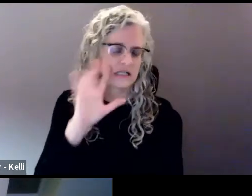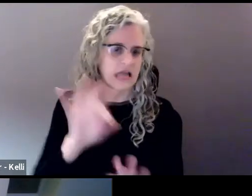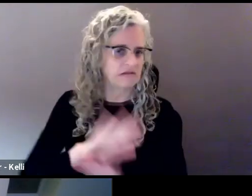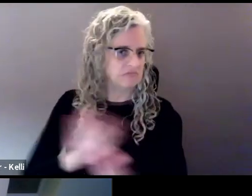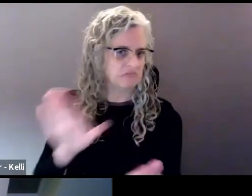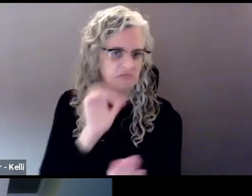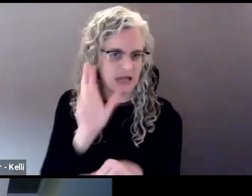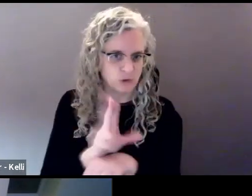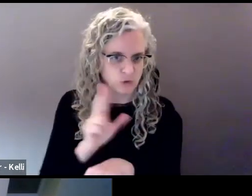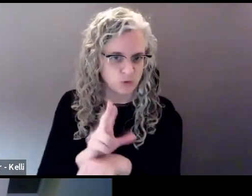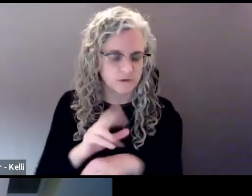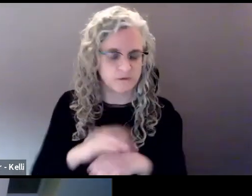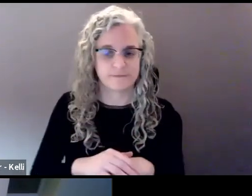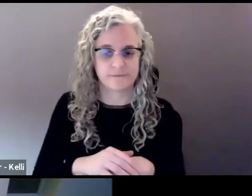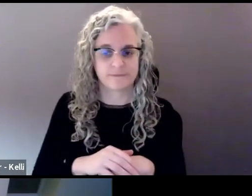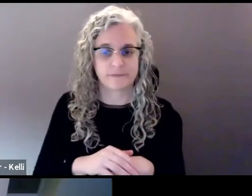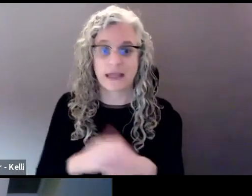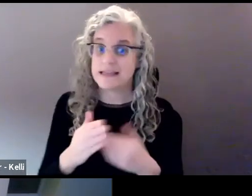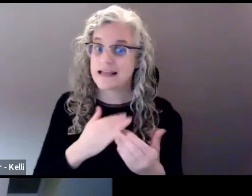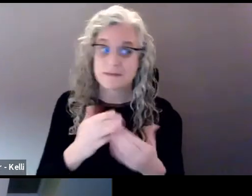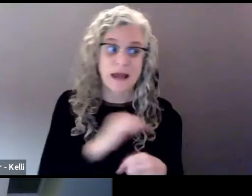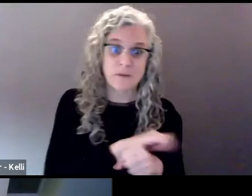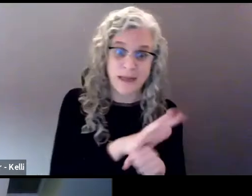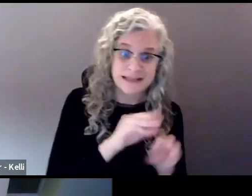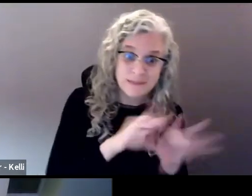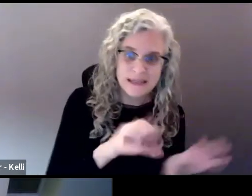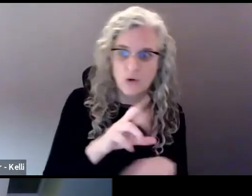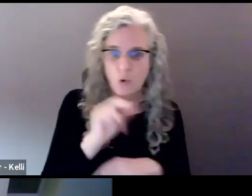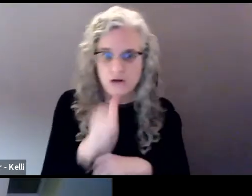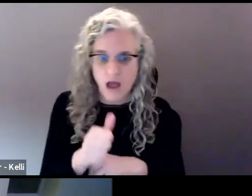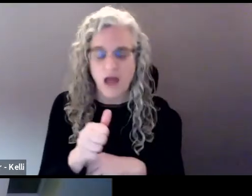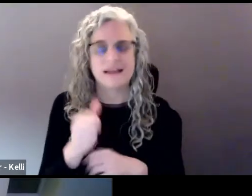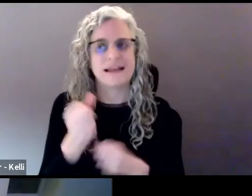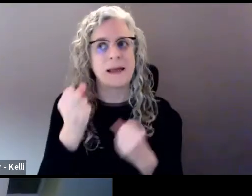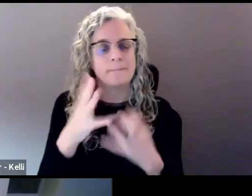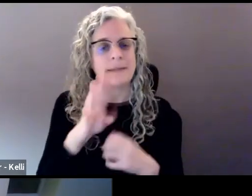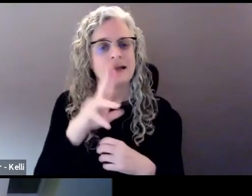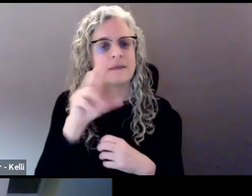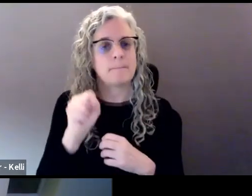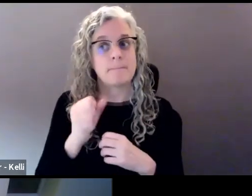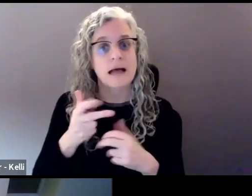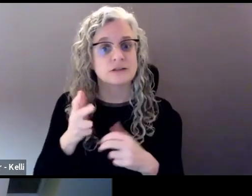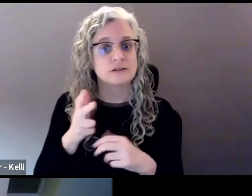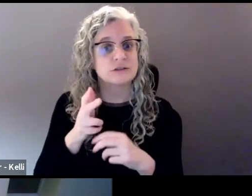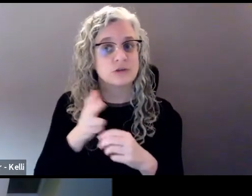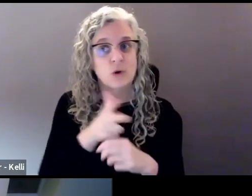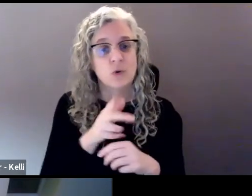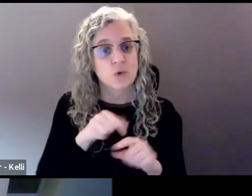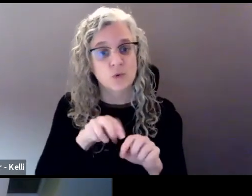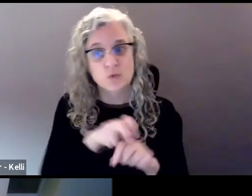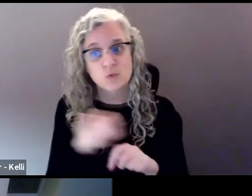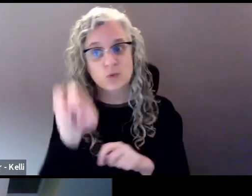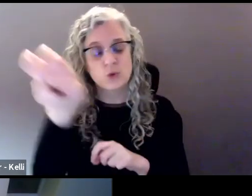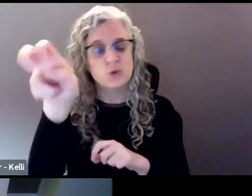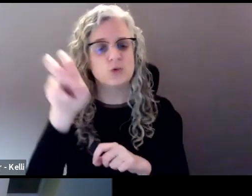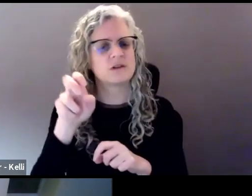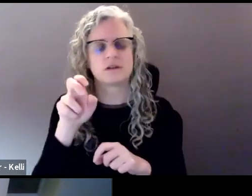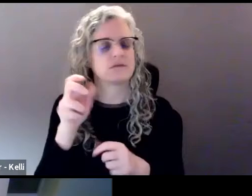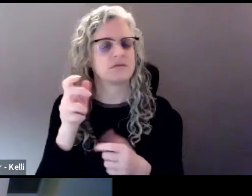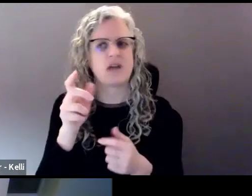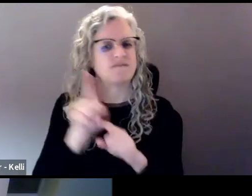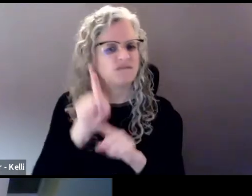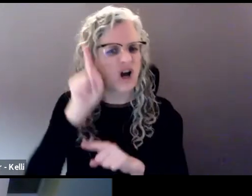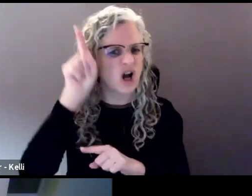many of these bus routes are farther out and tend to have lower ridership numbers.